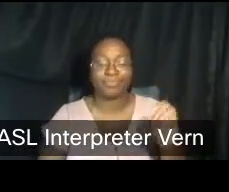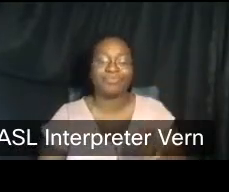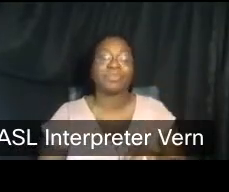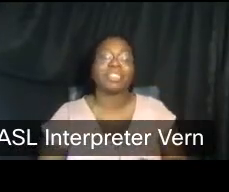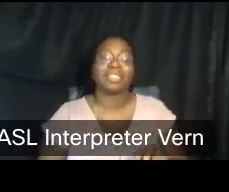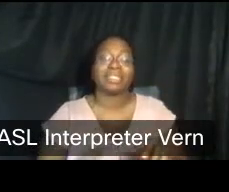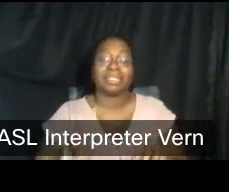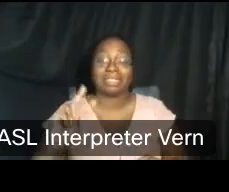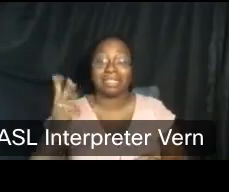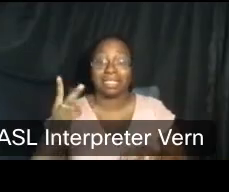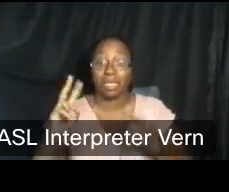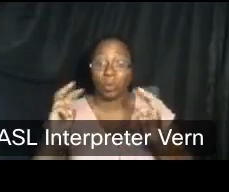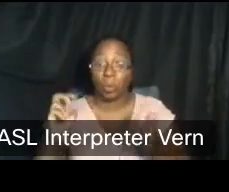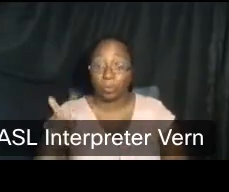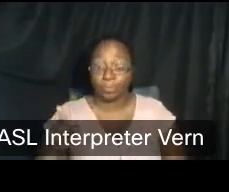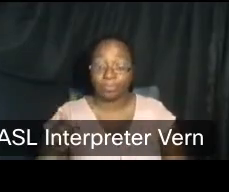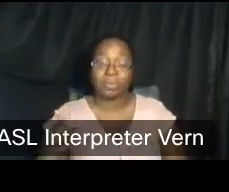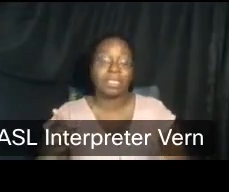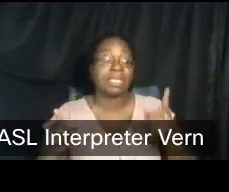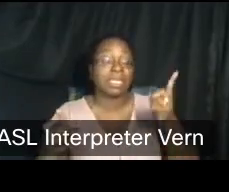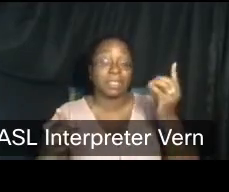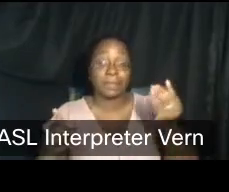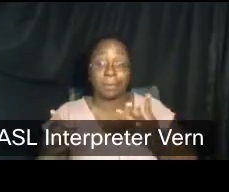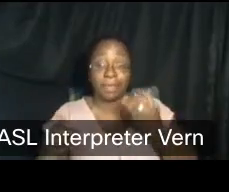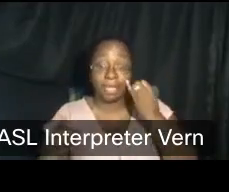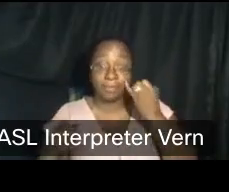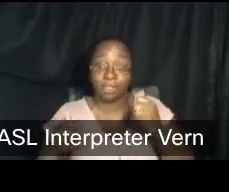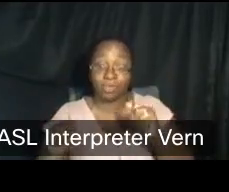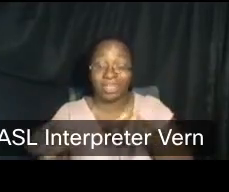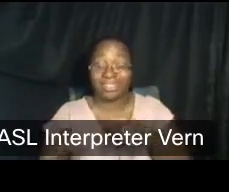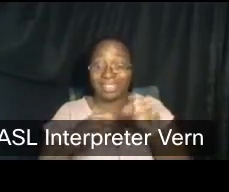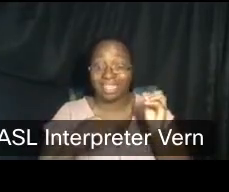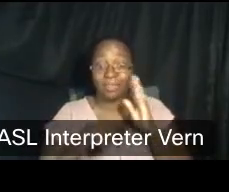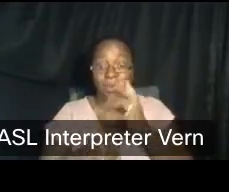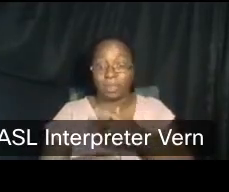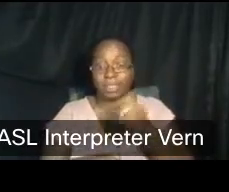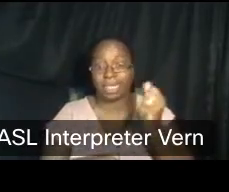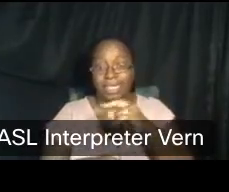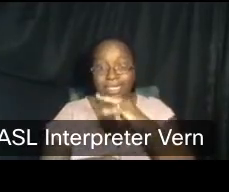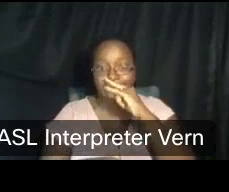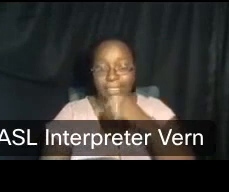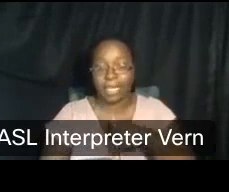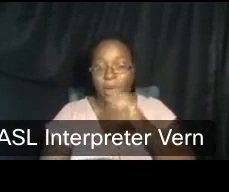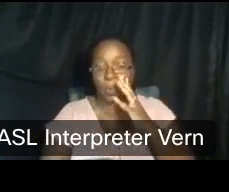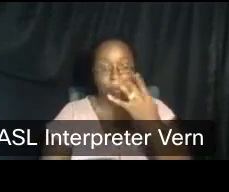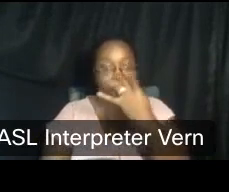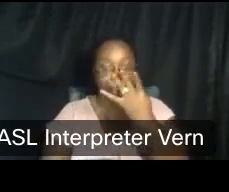quote states, "He told me that if I tried to leave, he was going to take the kids and I would be in a psych ward."